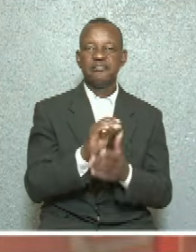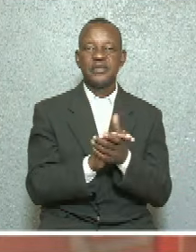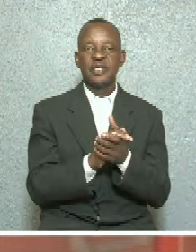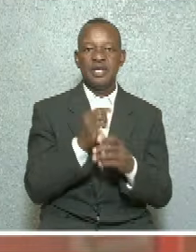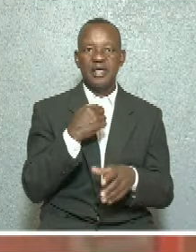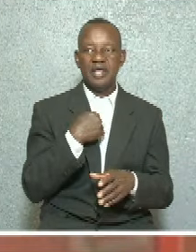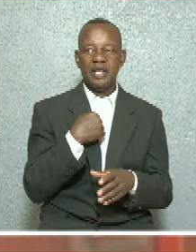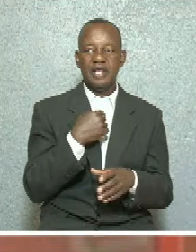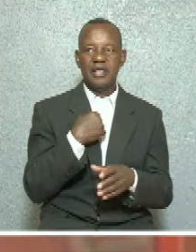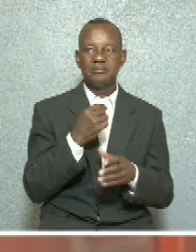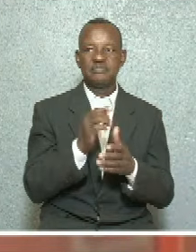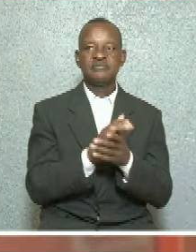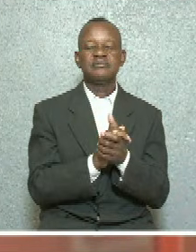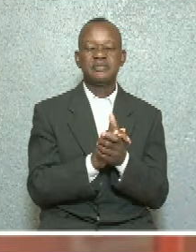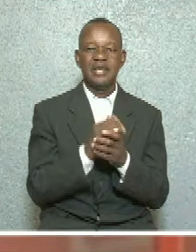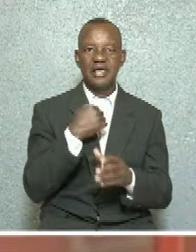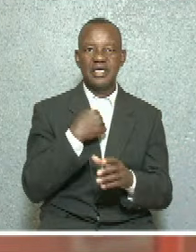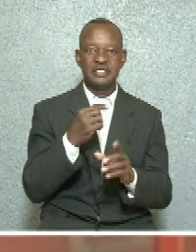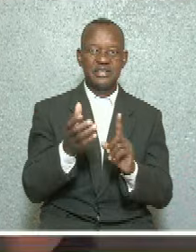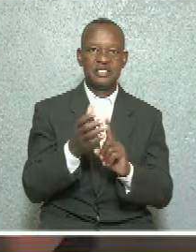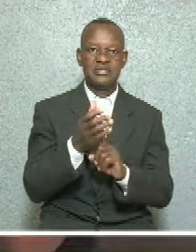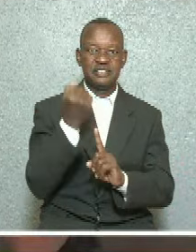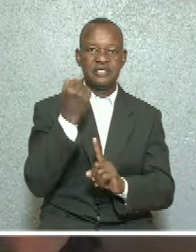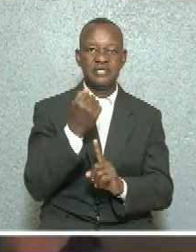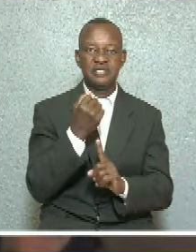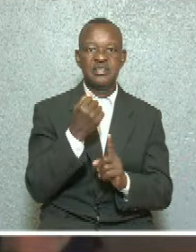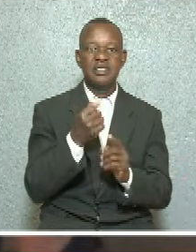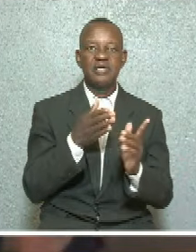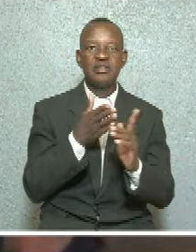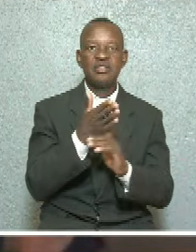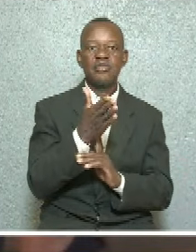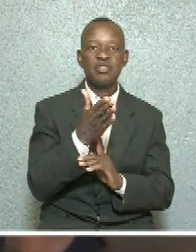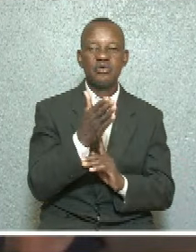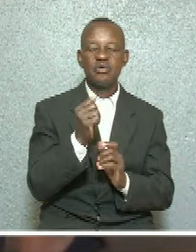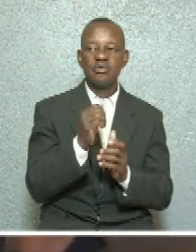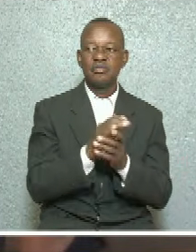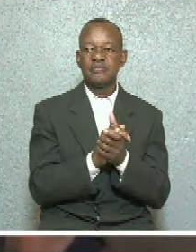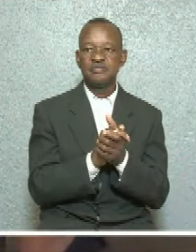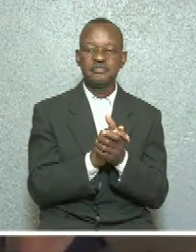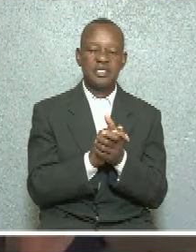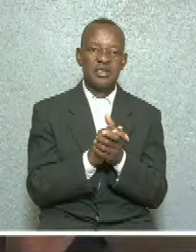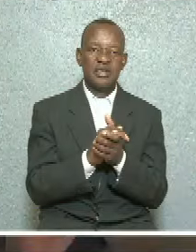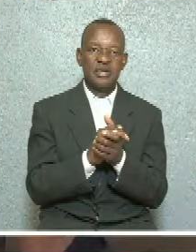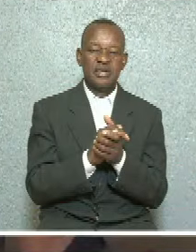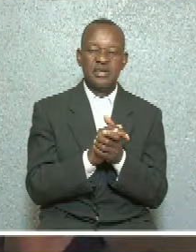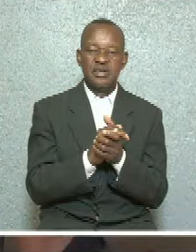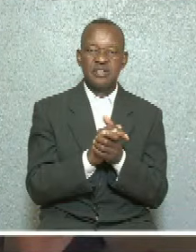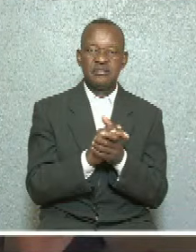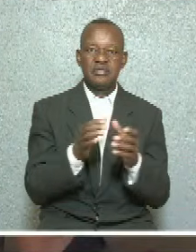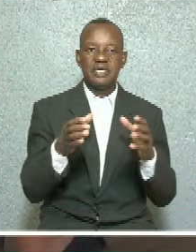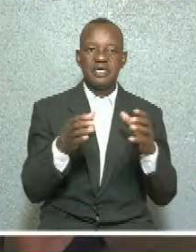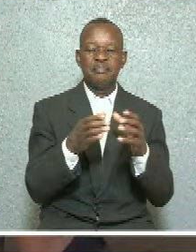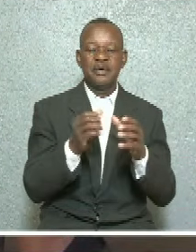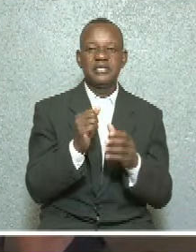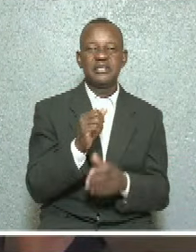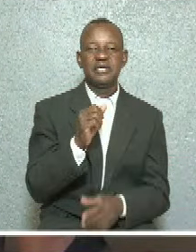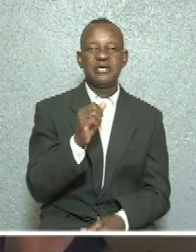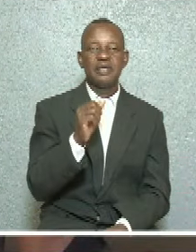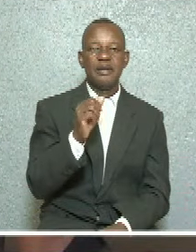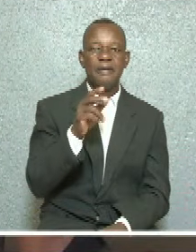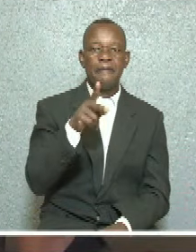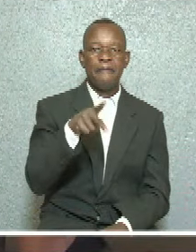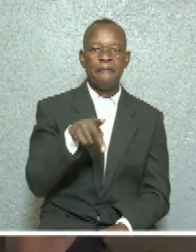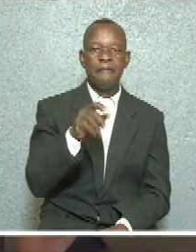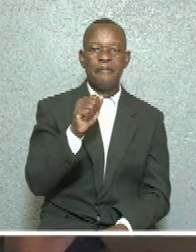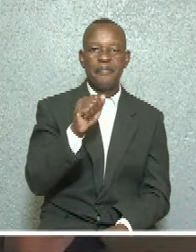well, but I don't want to mention it, so I don't want to blunder. Like the story or the testimony shared by the gentleman in the back, I'm one